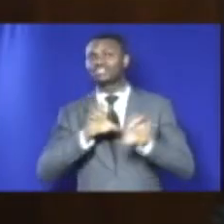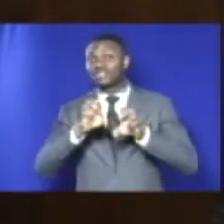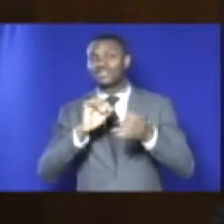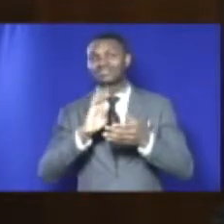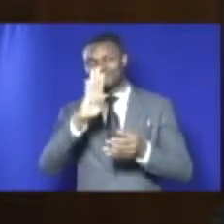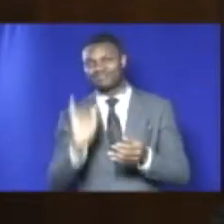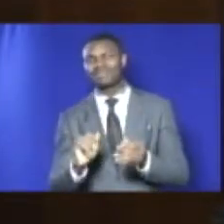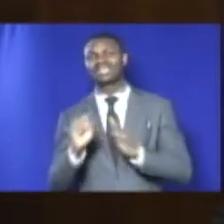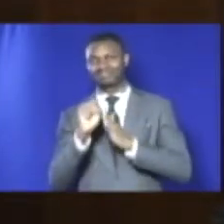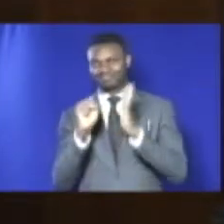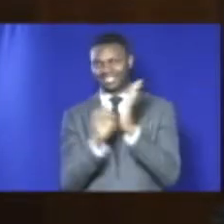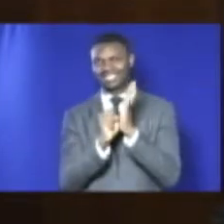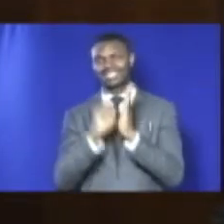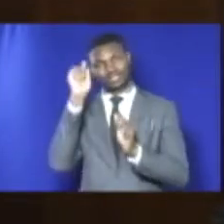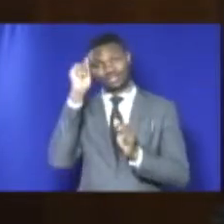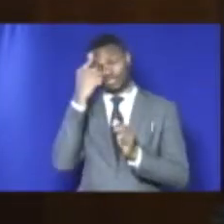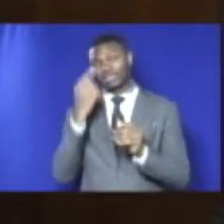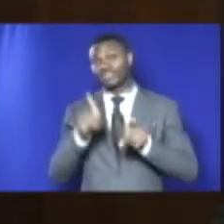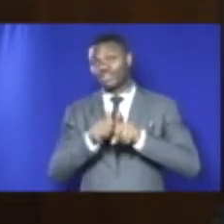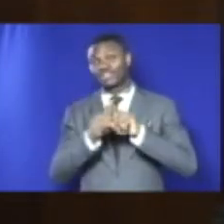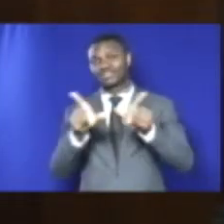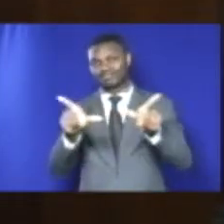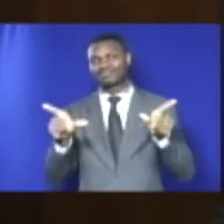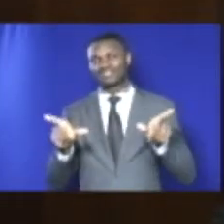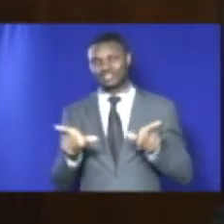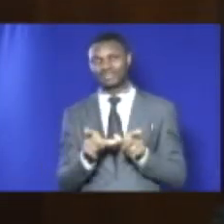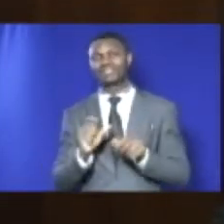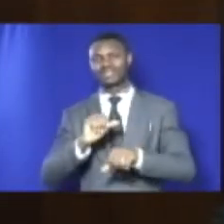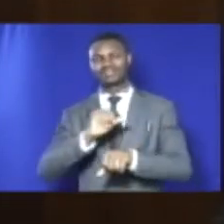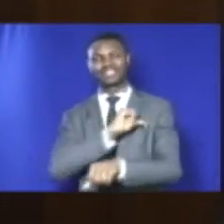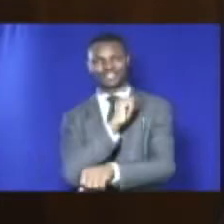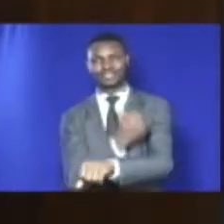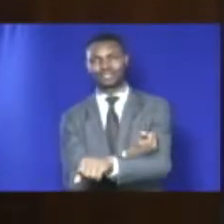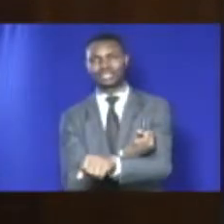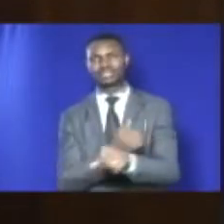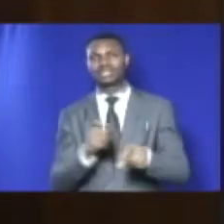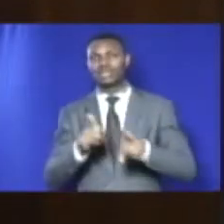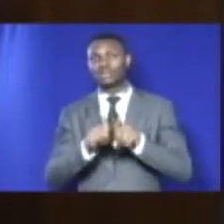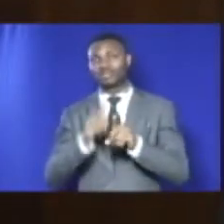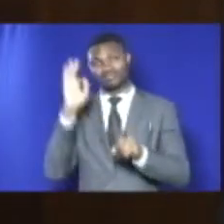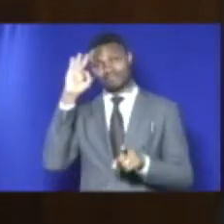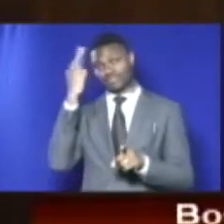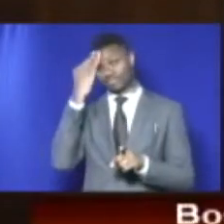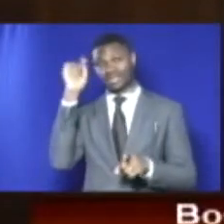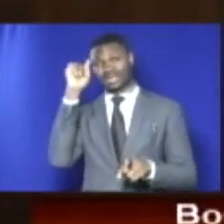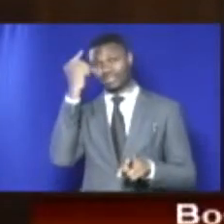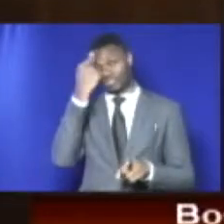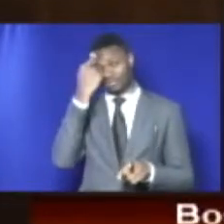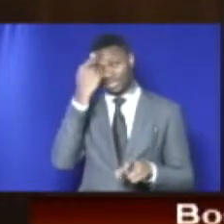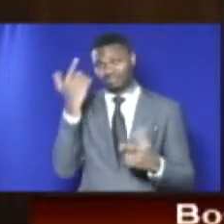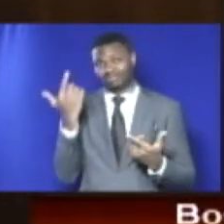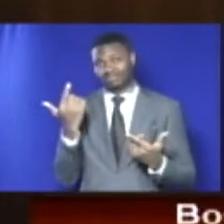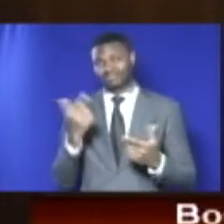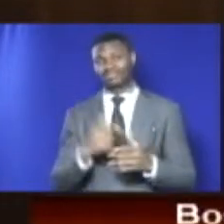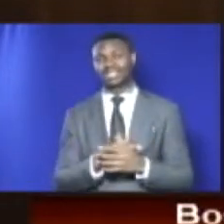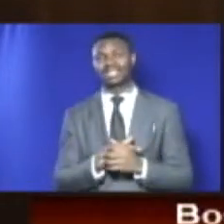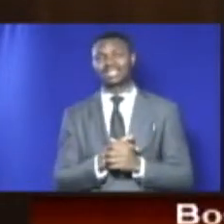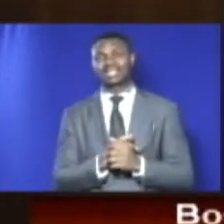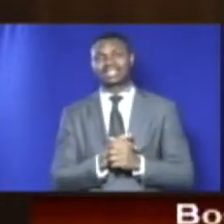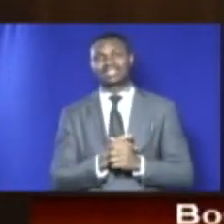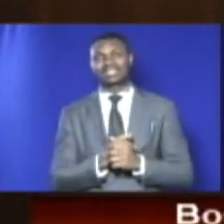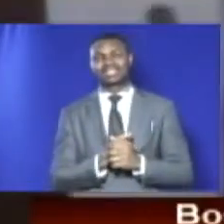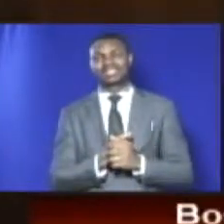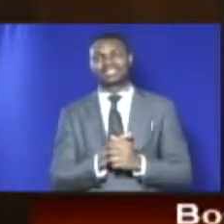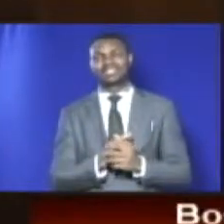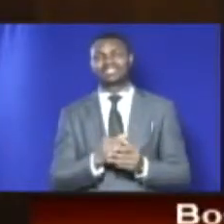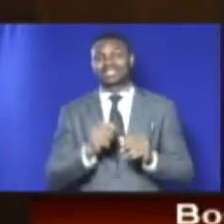local authorities. It's not for the federal government, it is the responsibility of the state governments and the